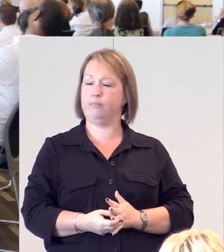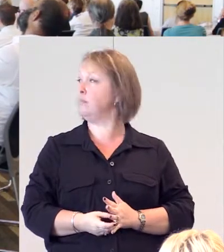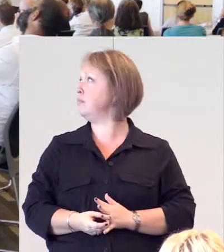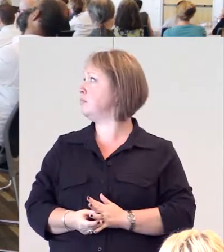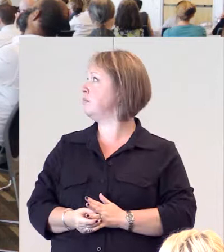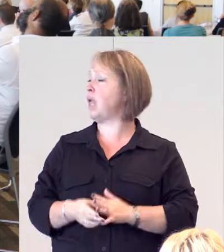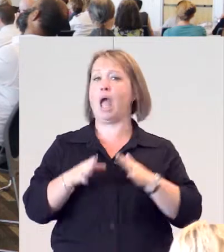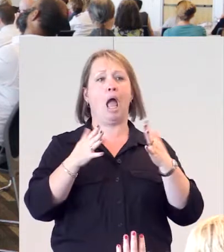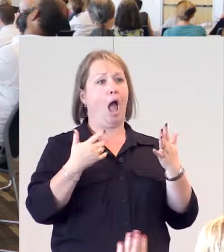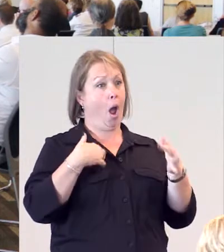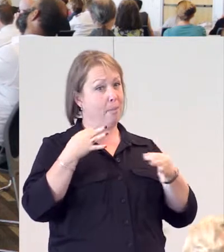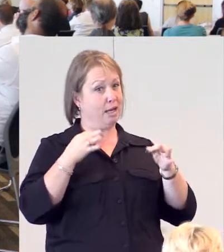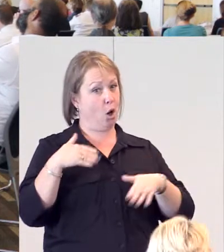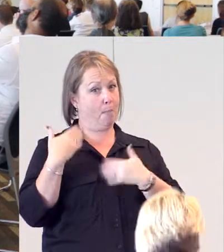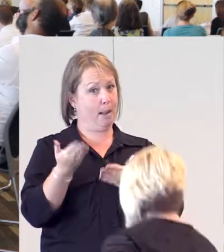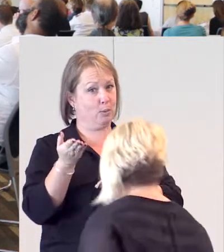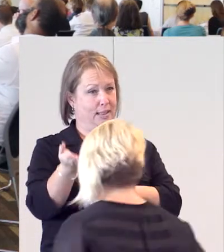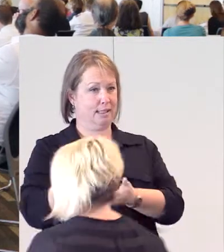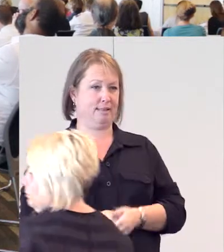And I was going to hand back to Stacy.